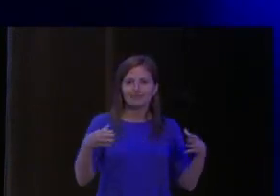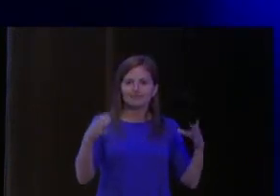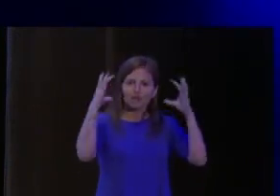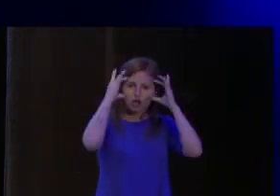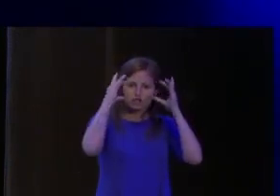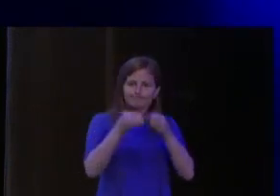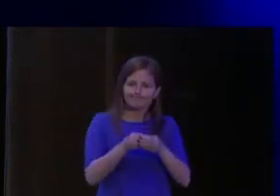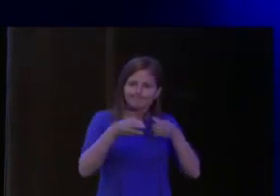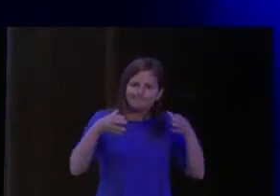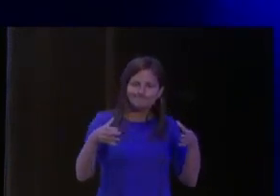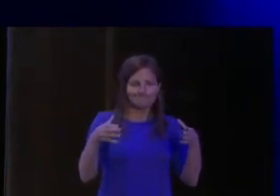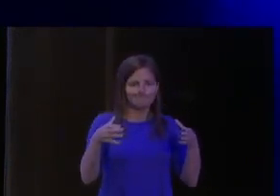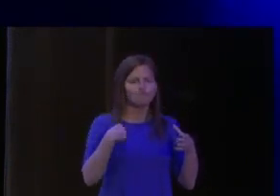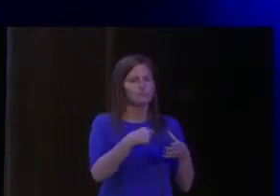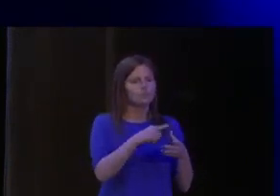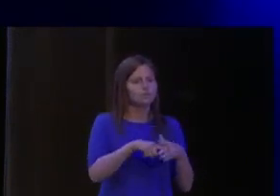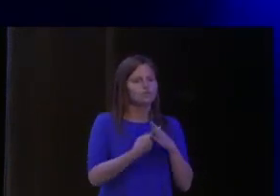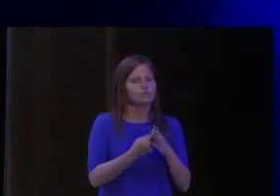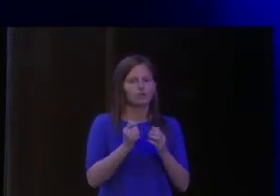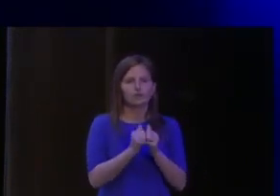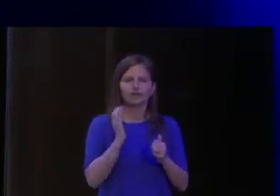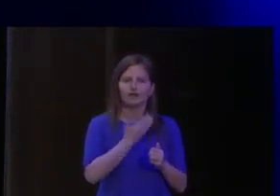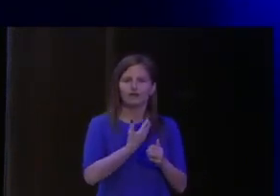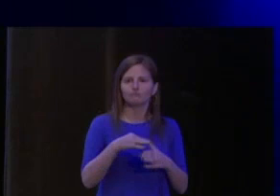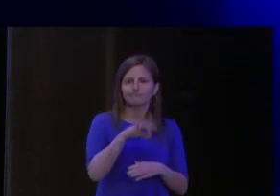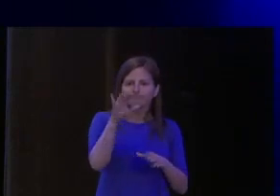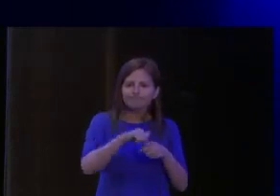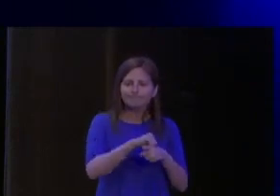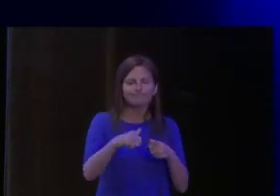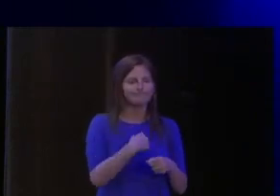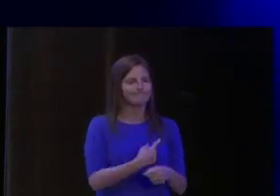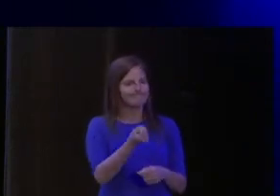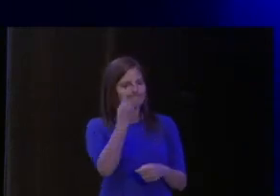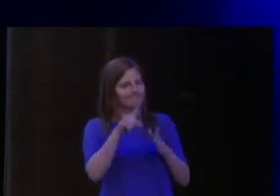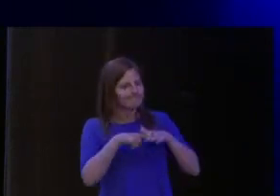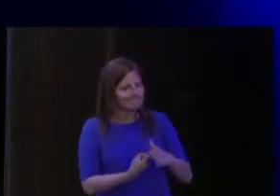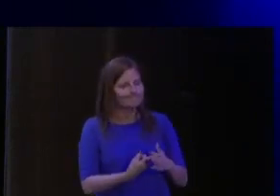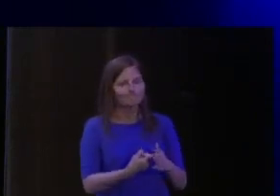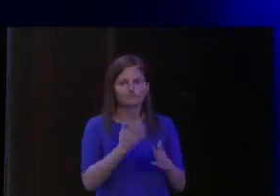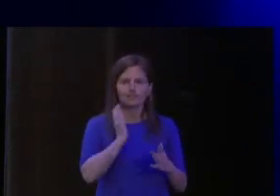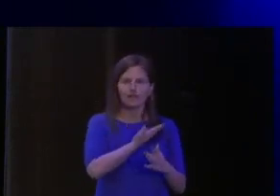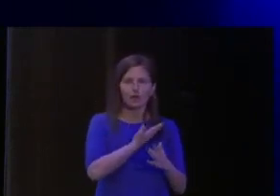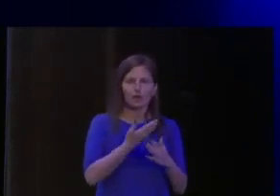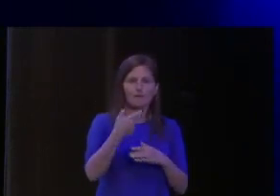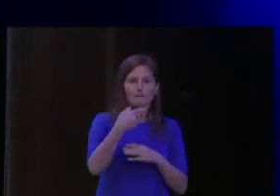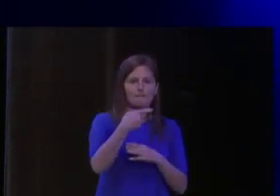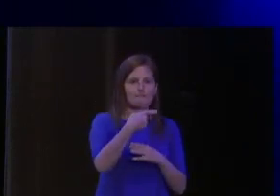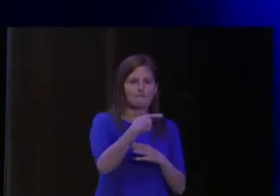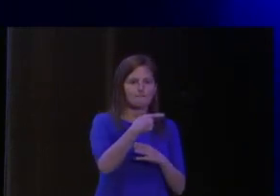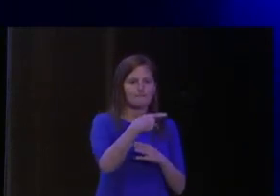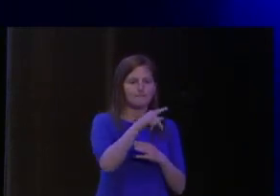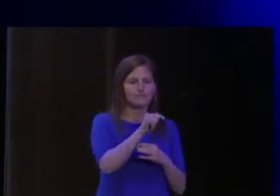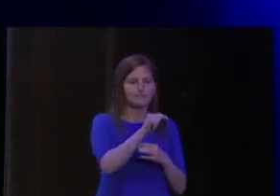And so we begin with our spiritual practice to come to understanding that our post-traumatic